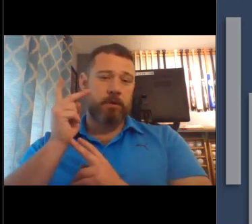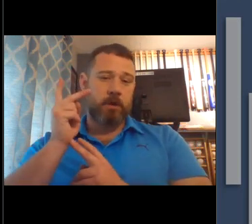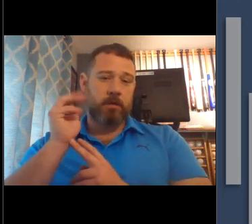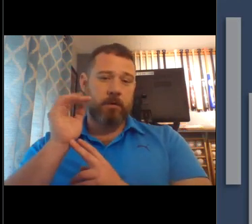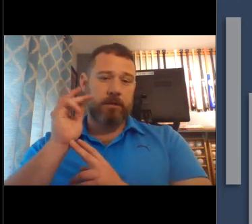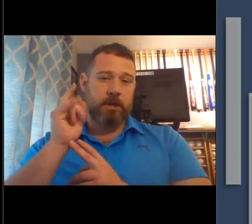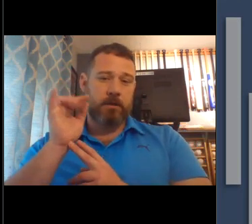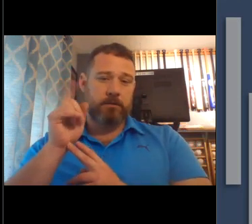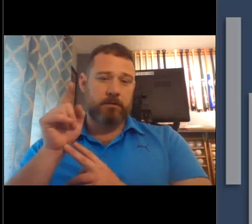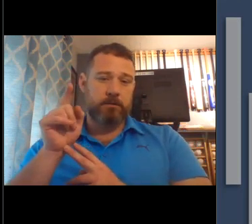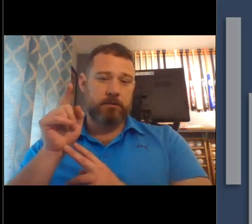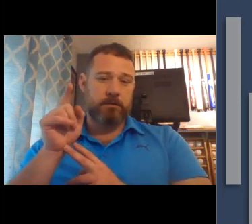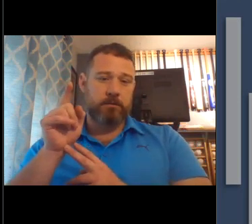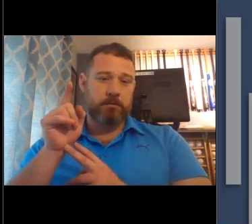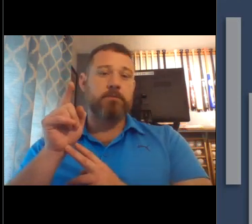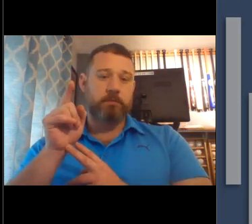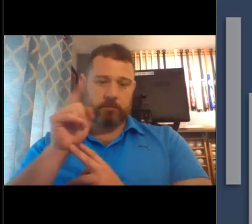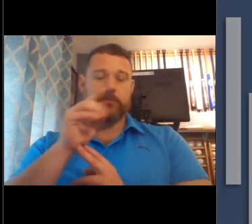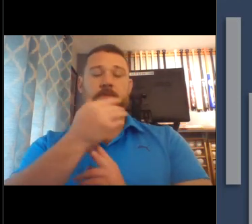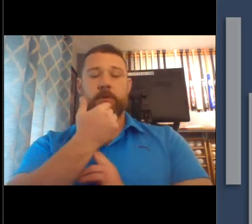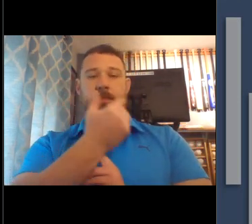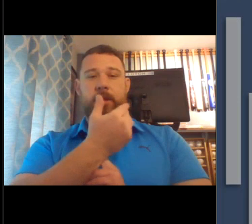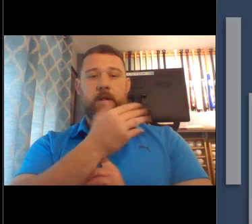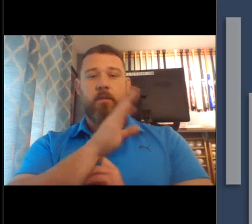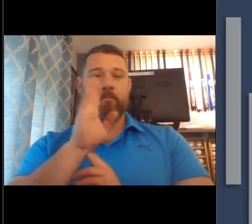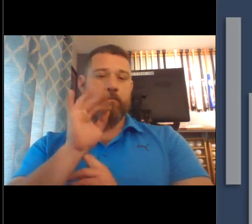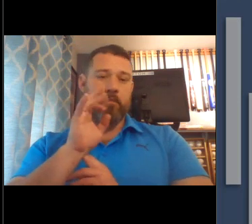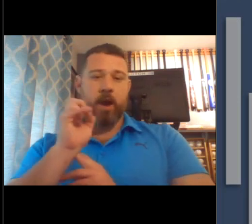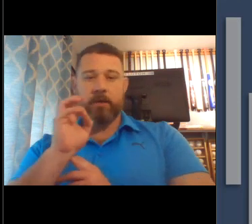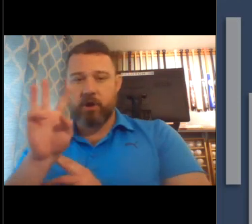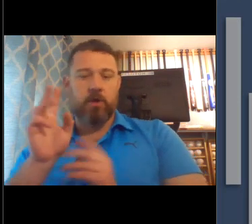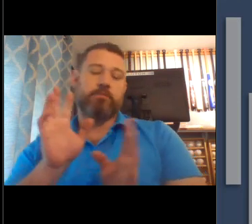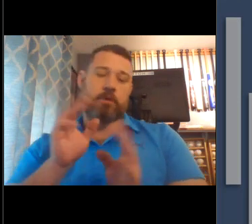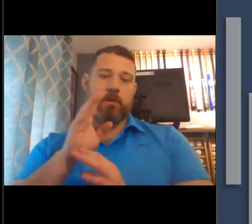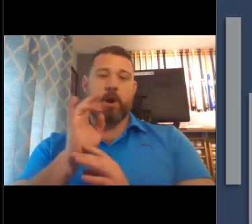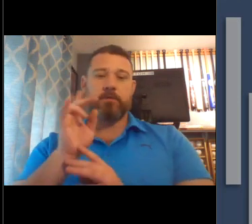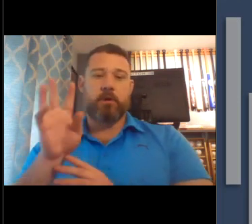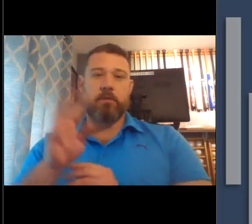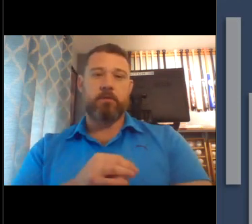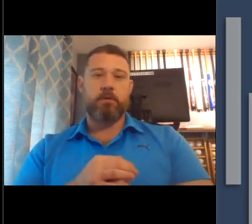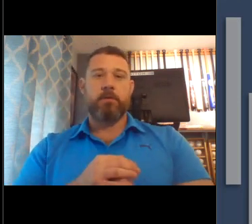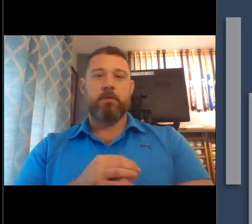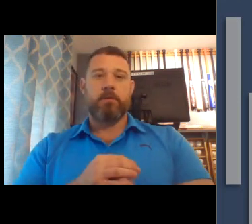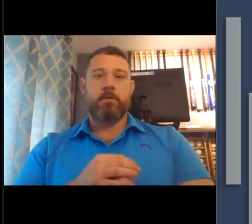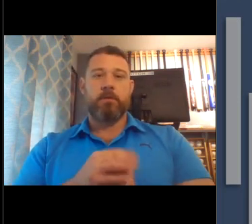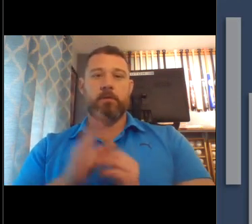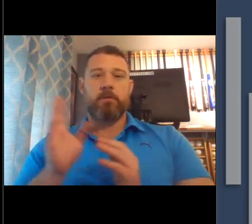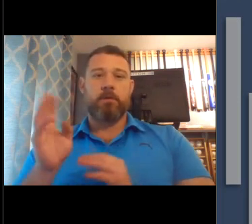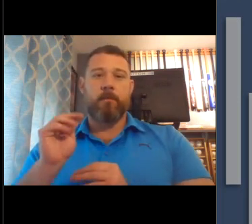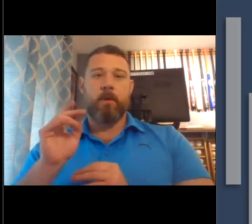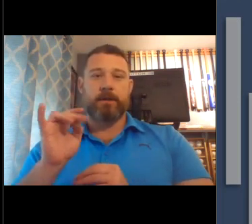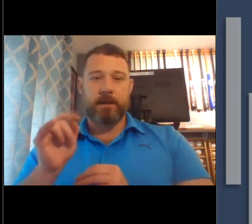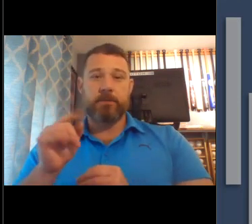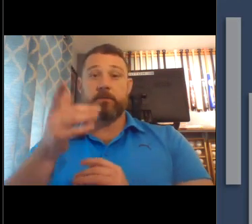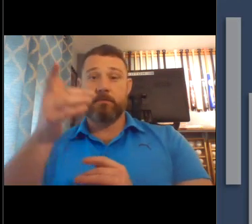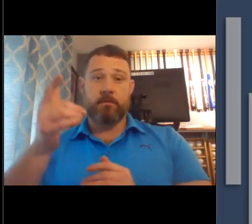Davis moving? Okay, thank you. Bradshaw and then. Oh, Bradshaw. Okay, well, didn't hear. And Martinez. All those in